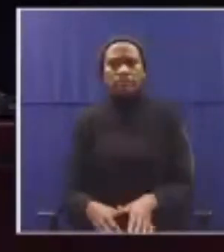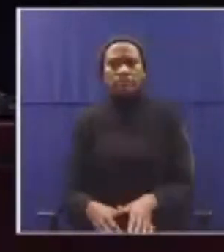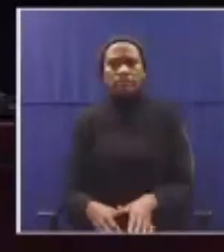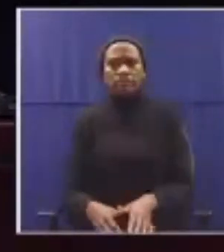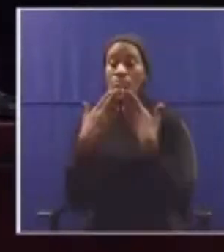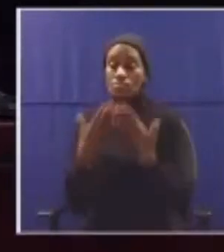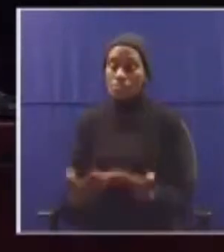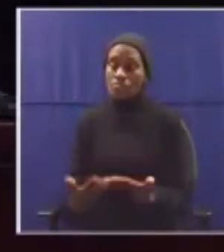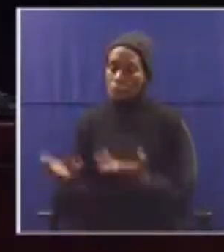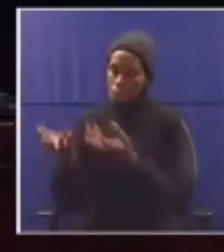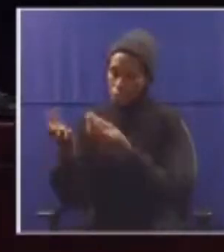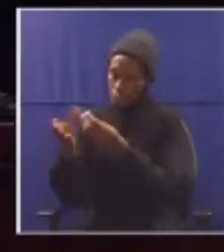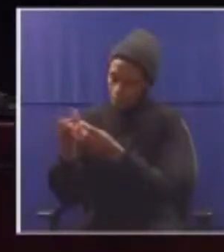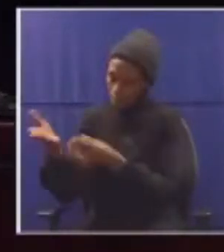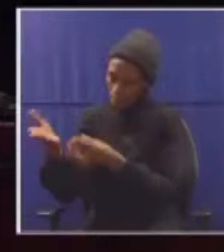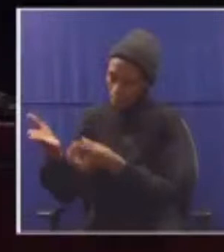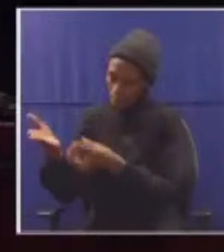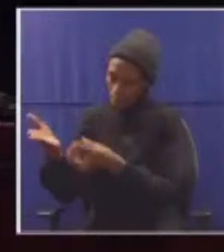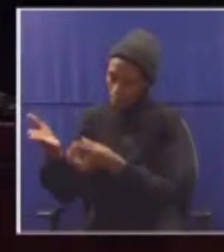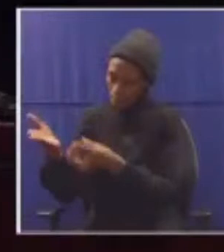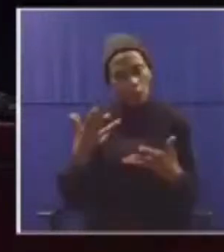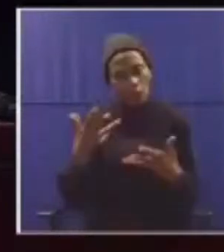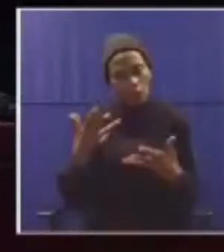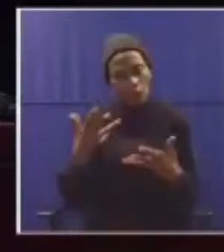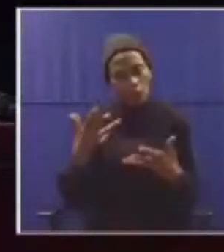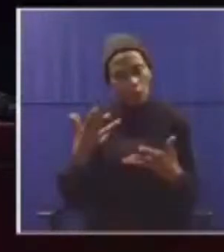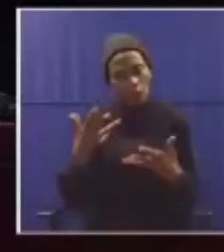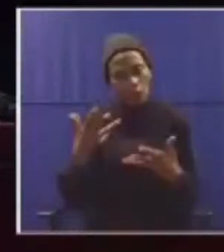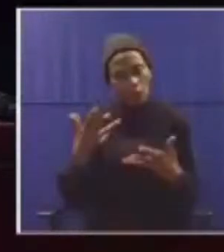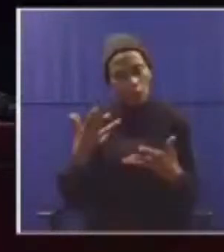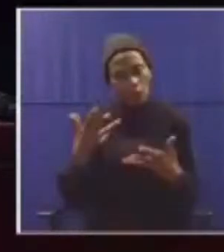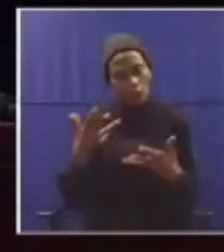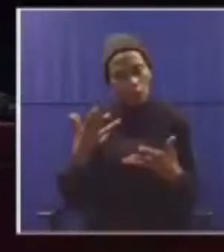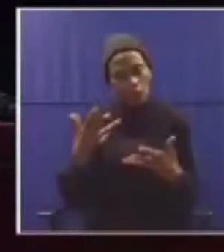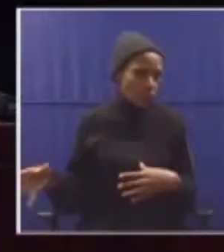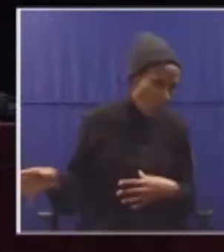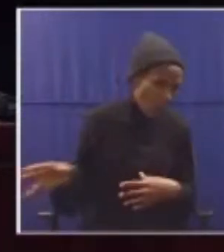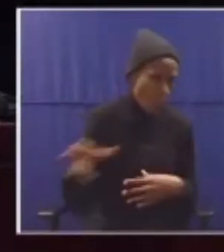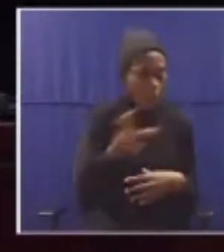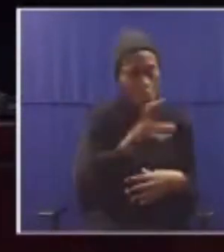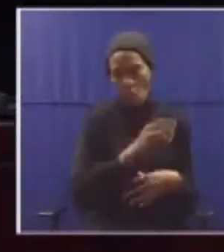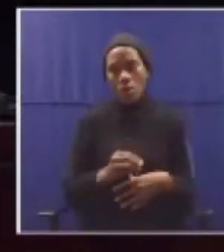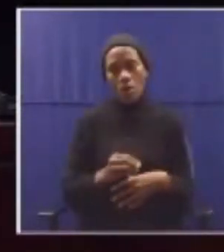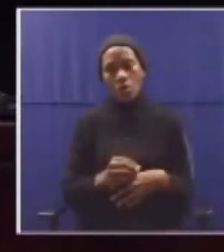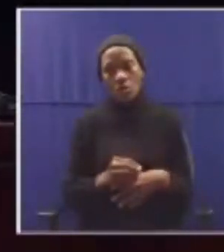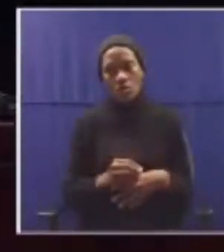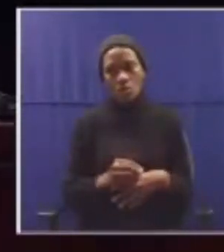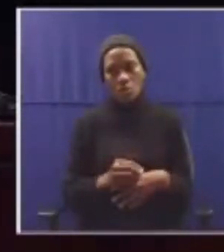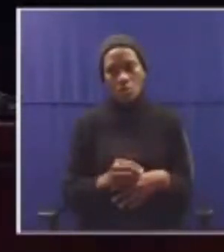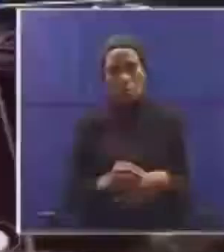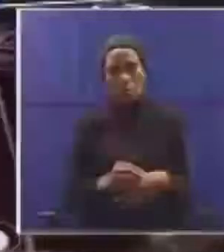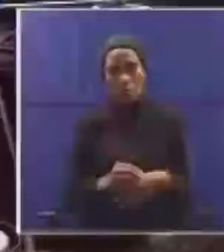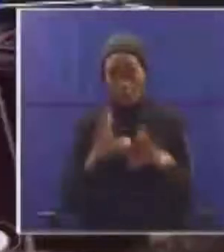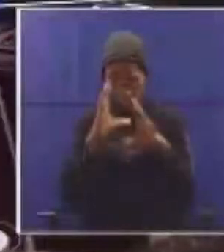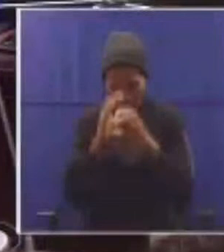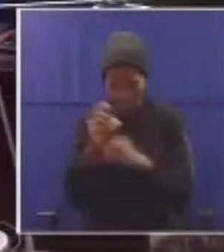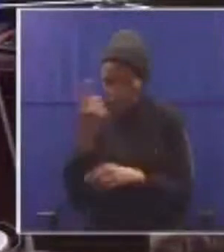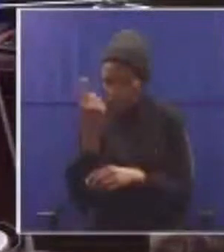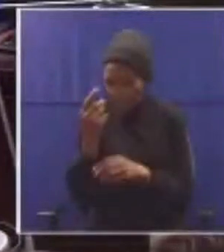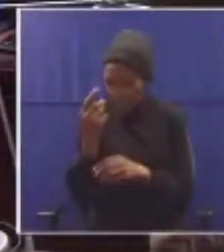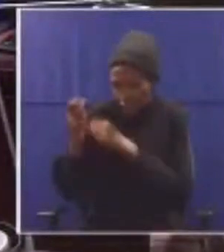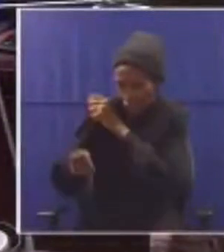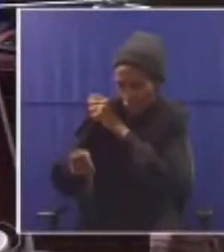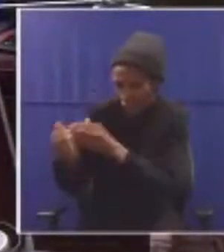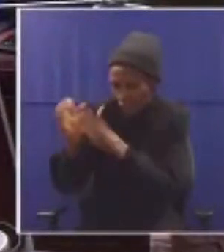Thank you, Honorable Member. We are all concerned about the killings, not only of traditional leaders, but